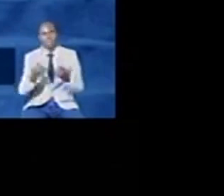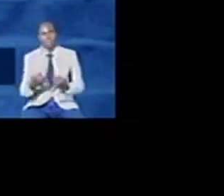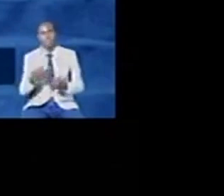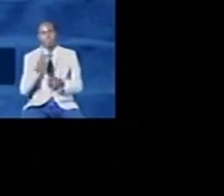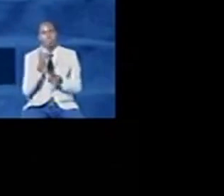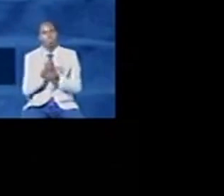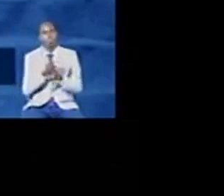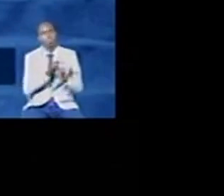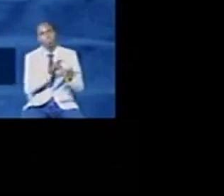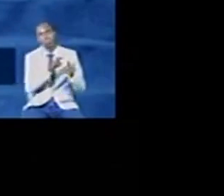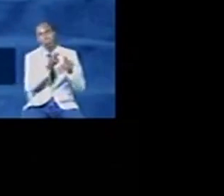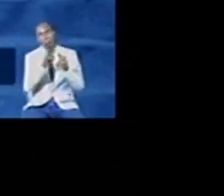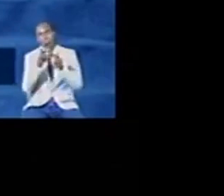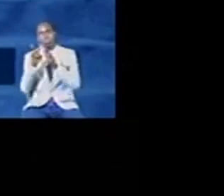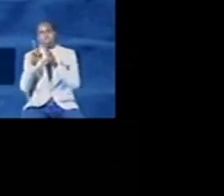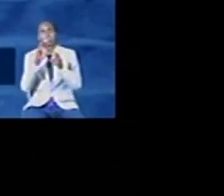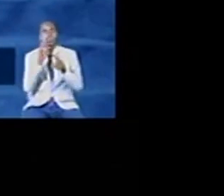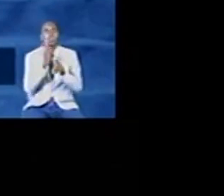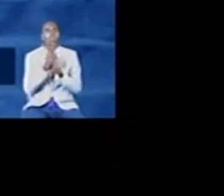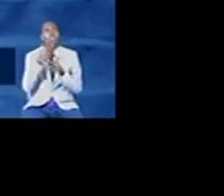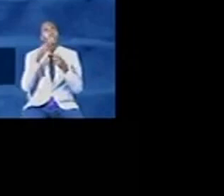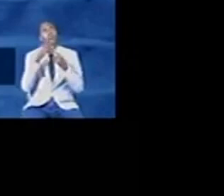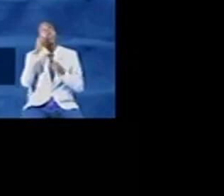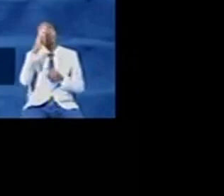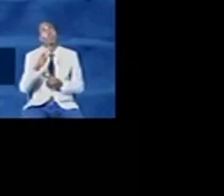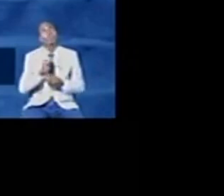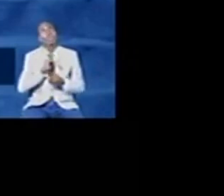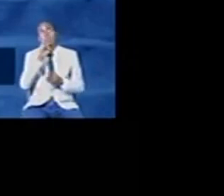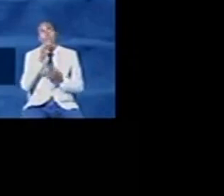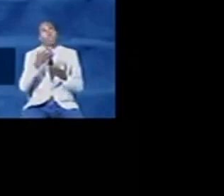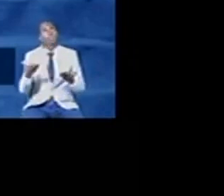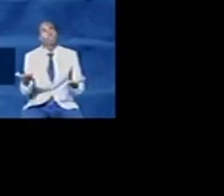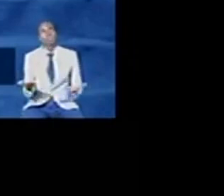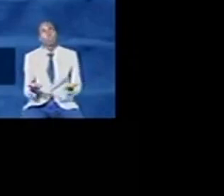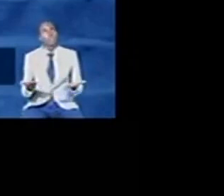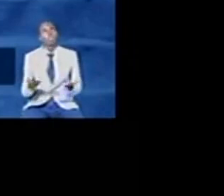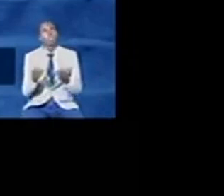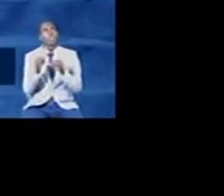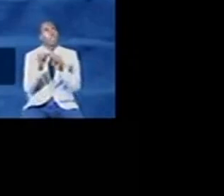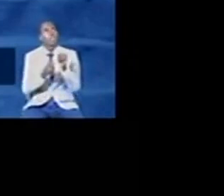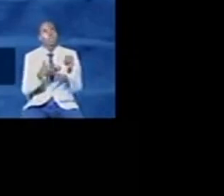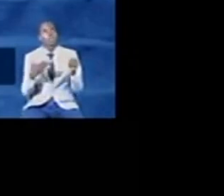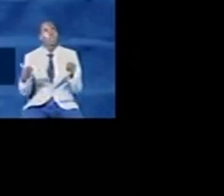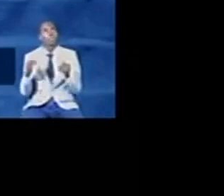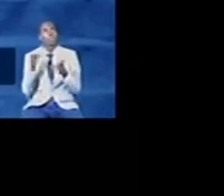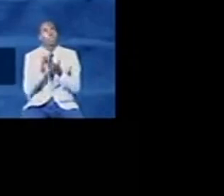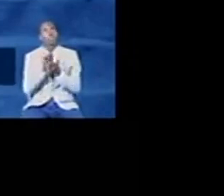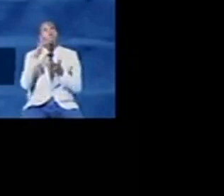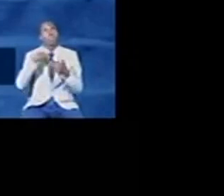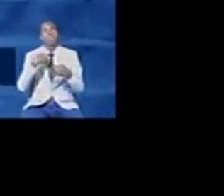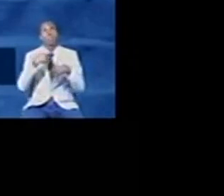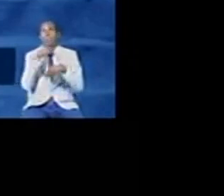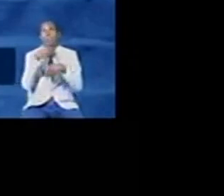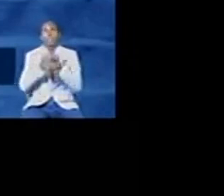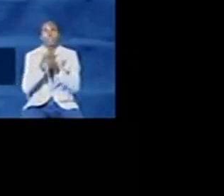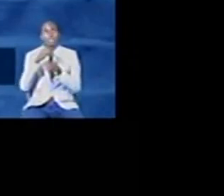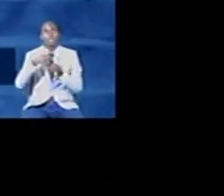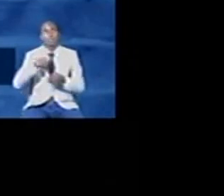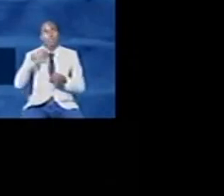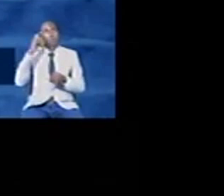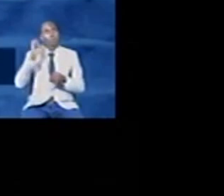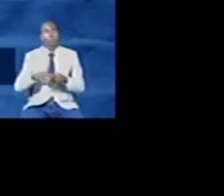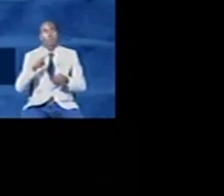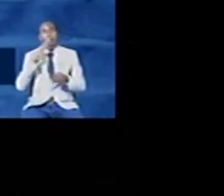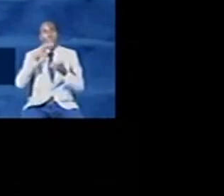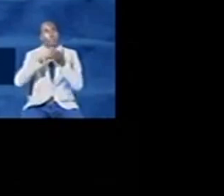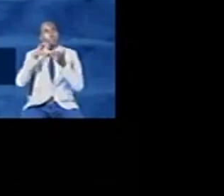telling God, I said, God, here I am on this ground. Everything you have not created inside of me must be uprooted. I must not